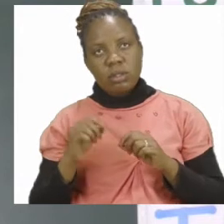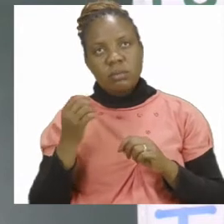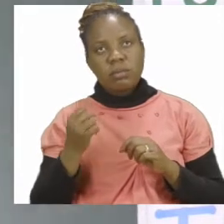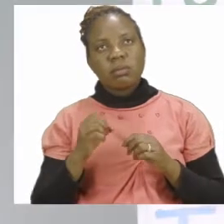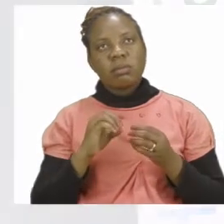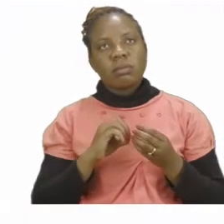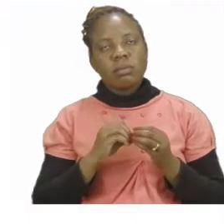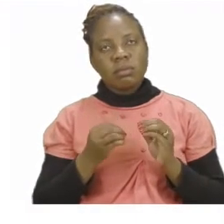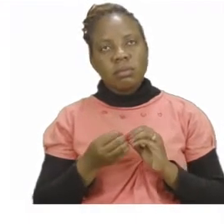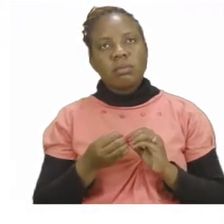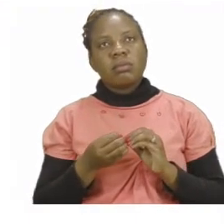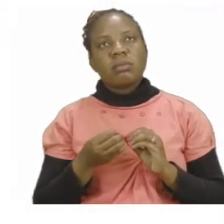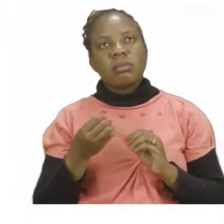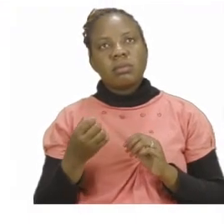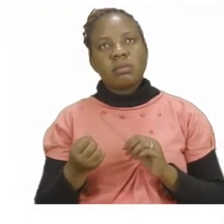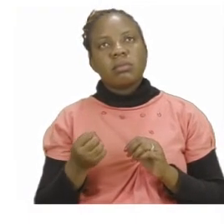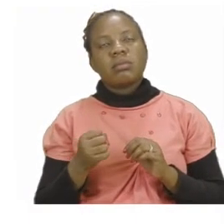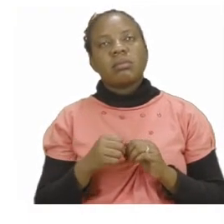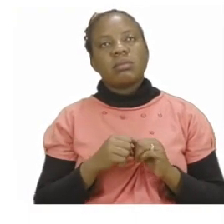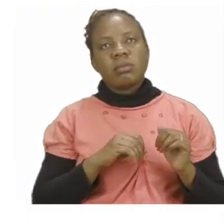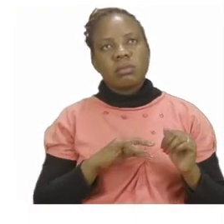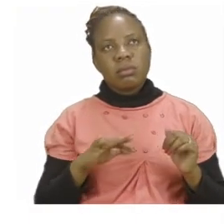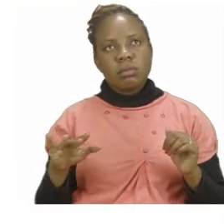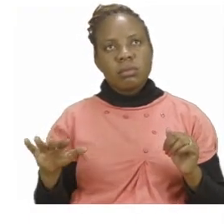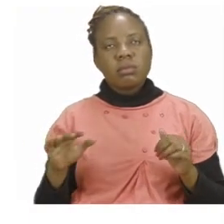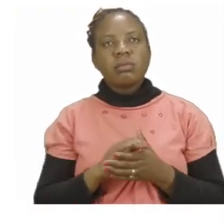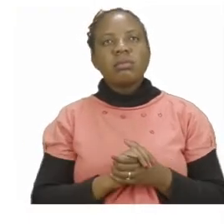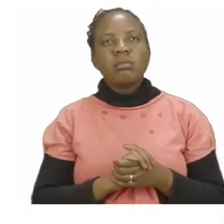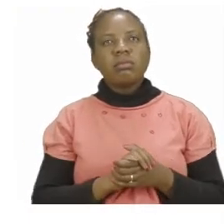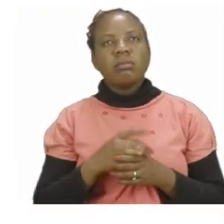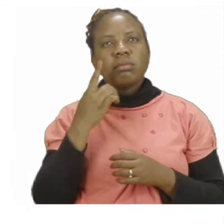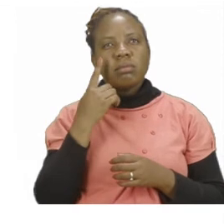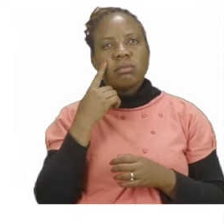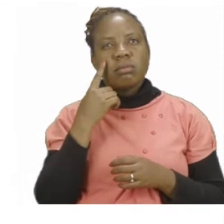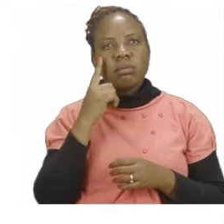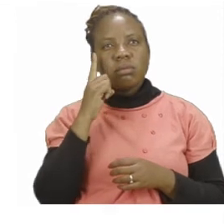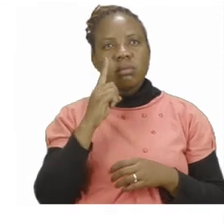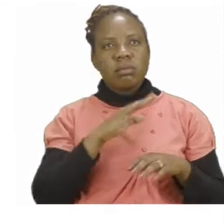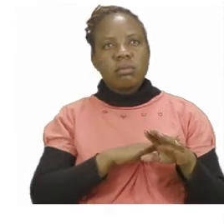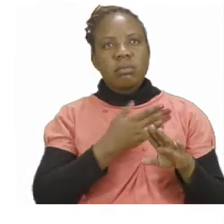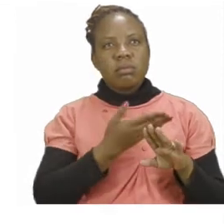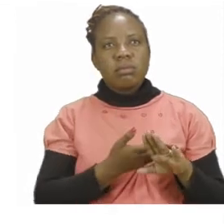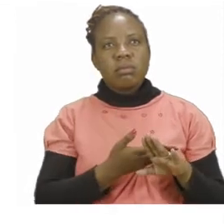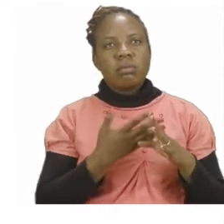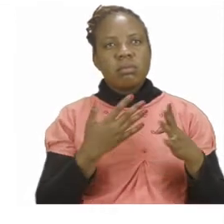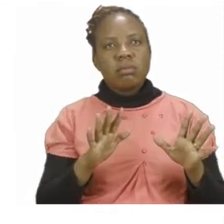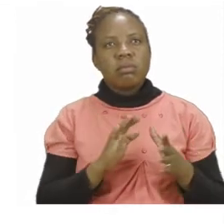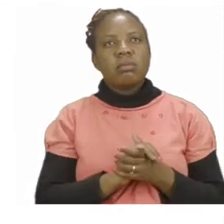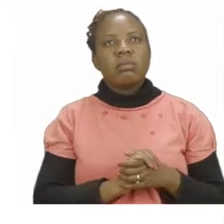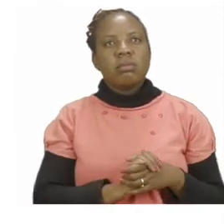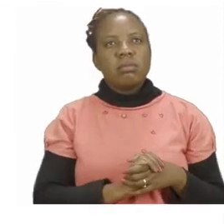you will see one example was done. It says you have to name